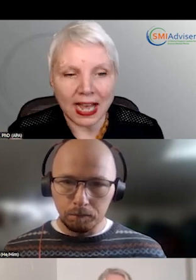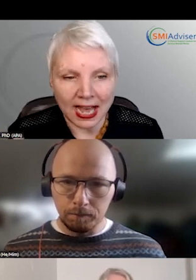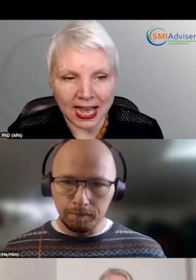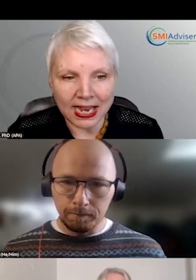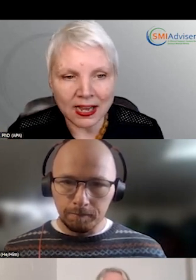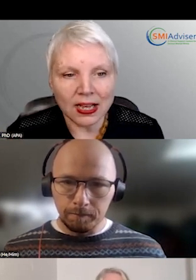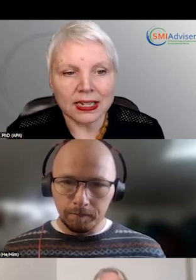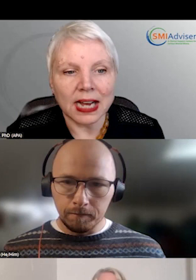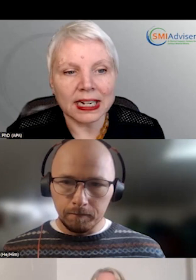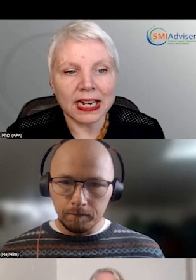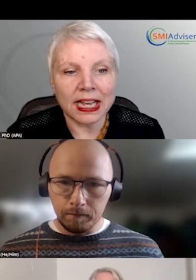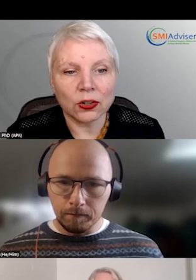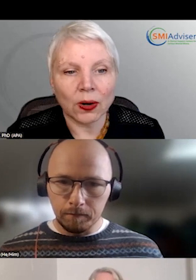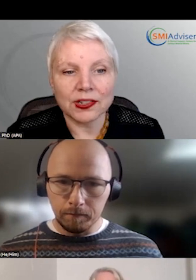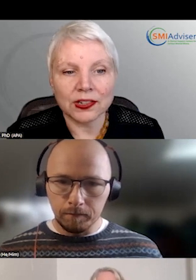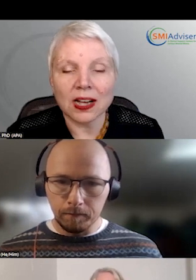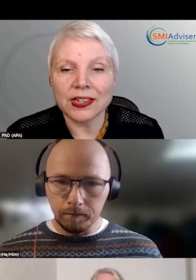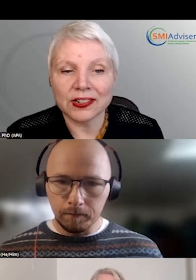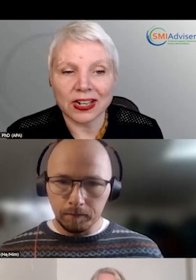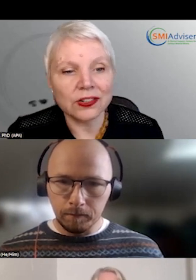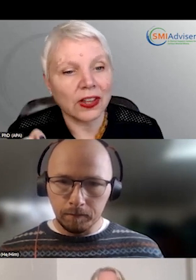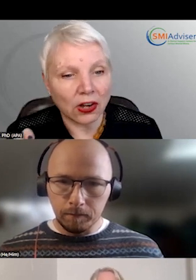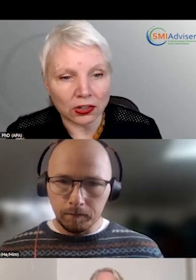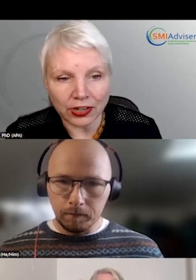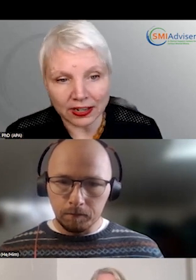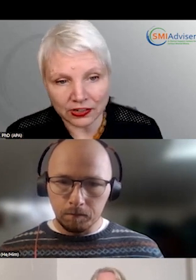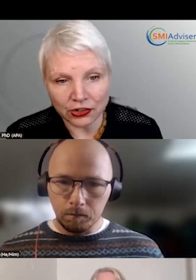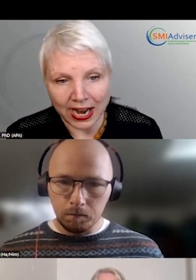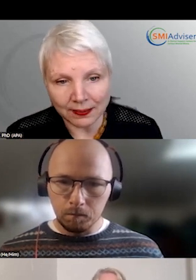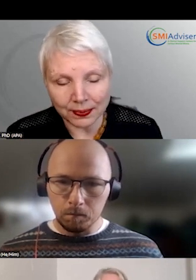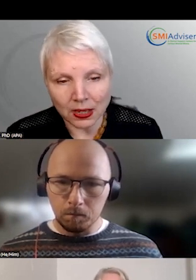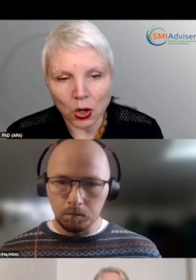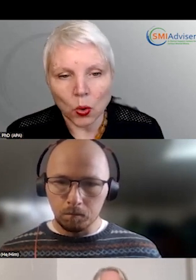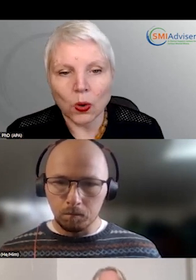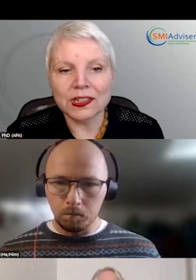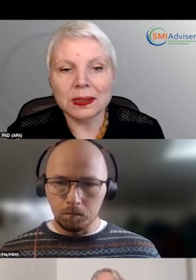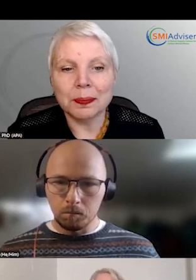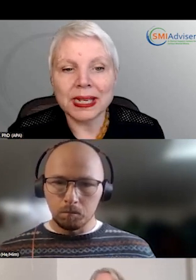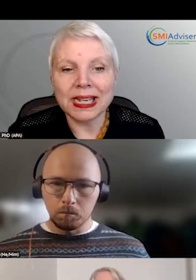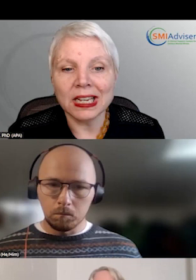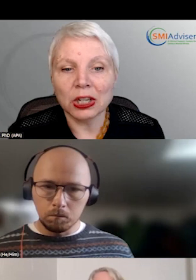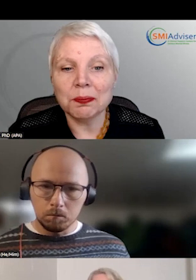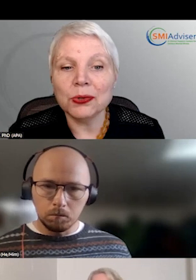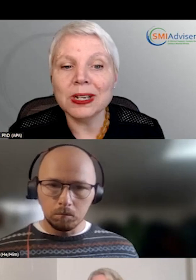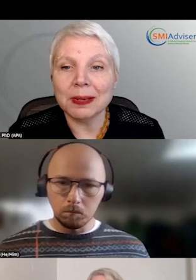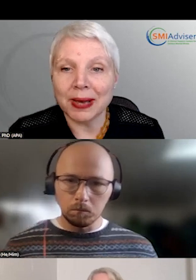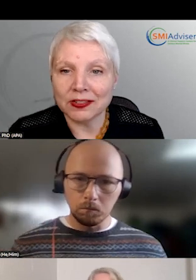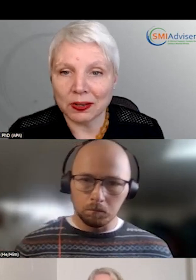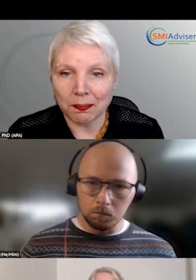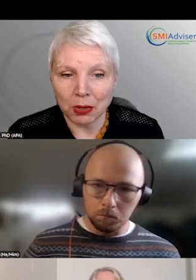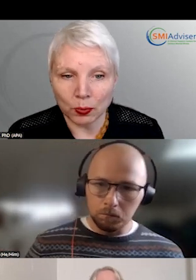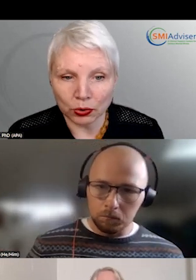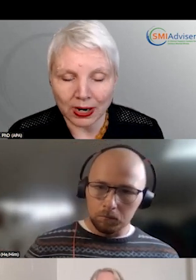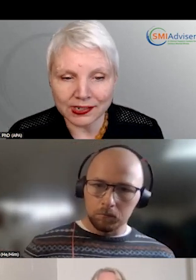it A, 988 crisis contact centers like call, text, and chat? Was it B,